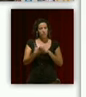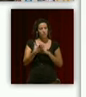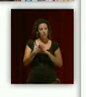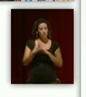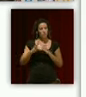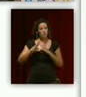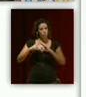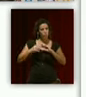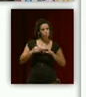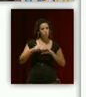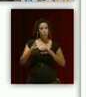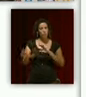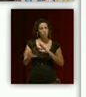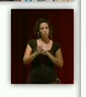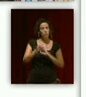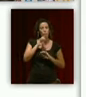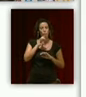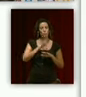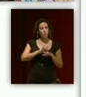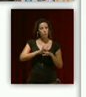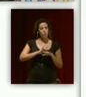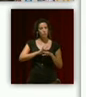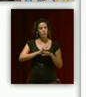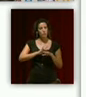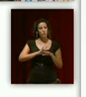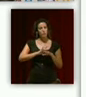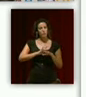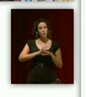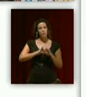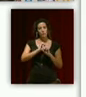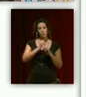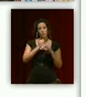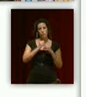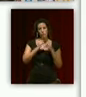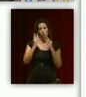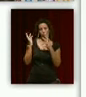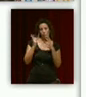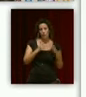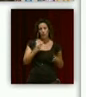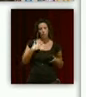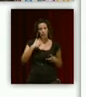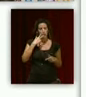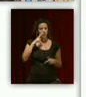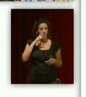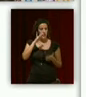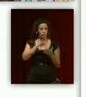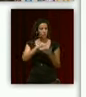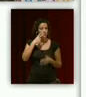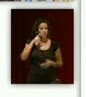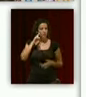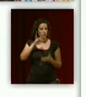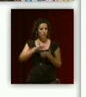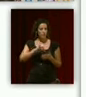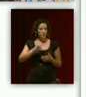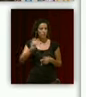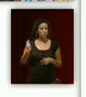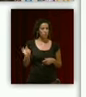because the motor system has to do with the biometric